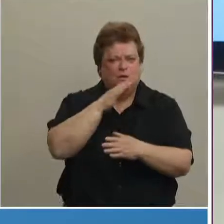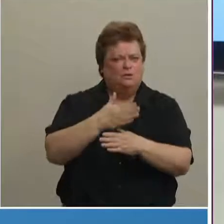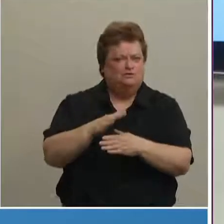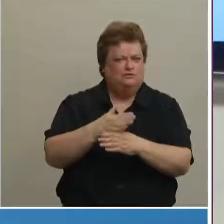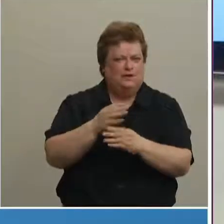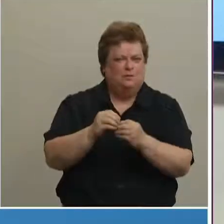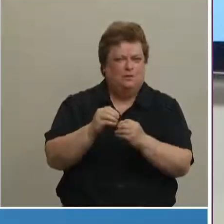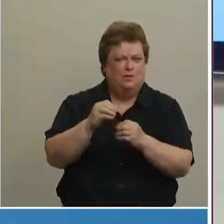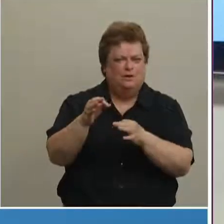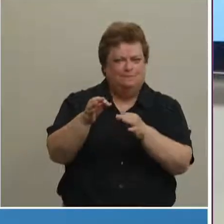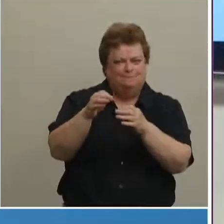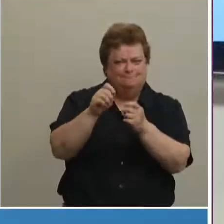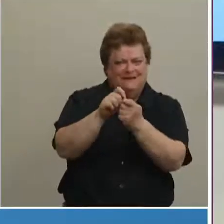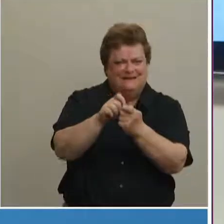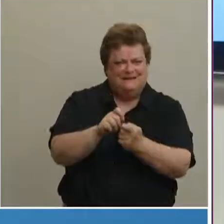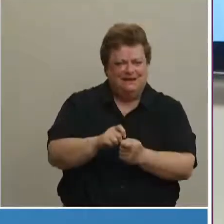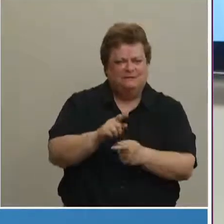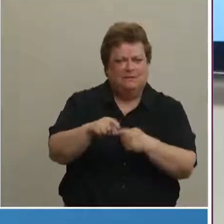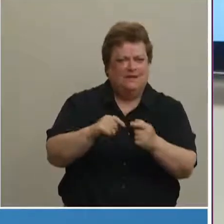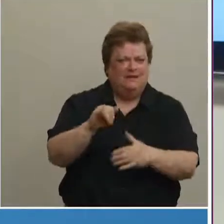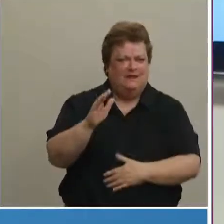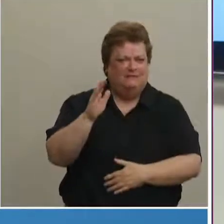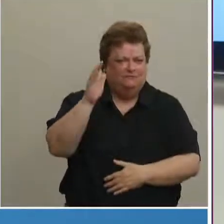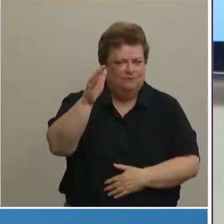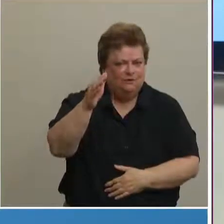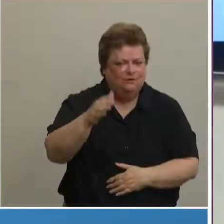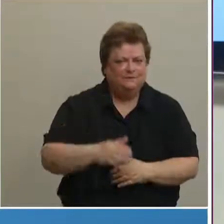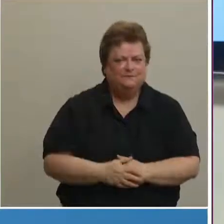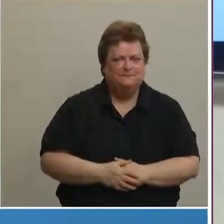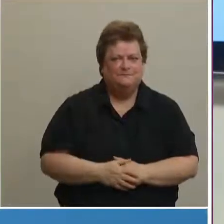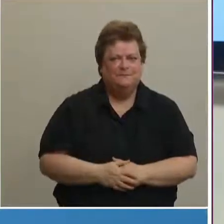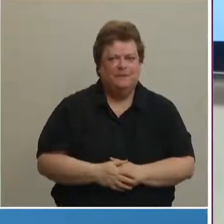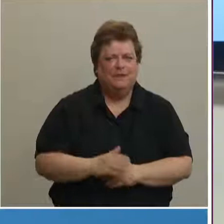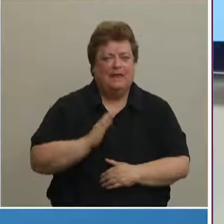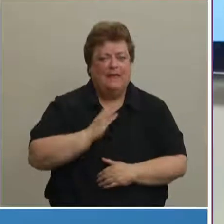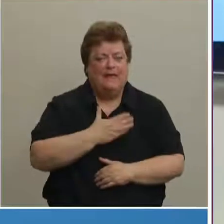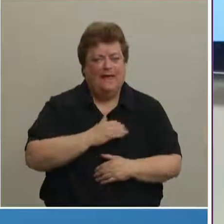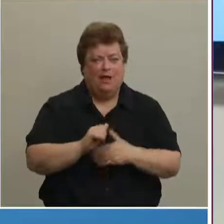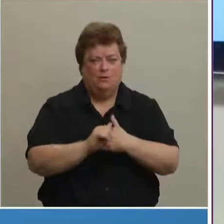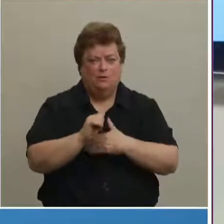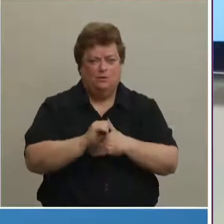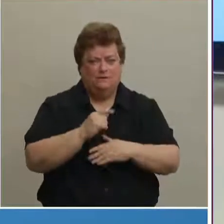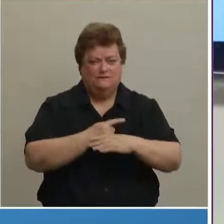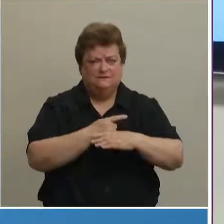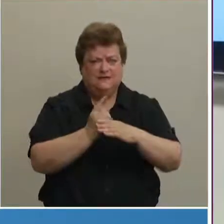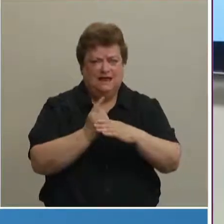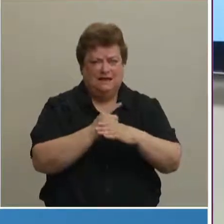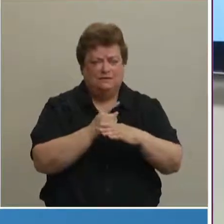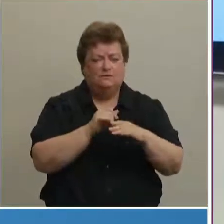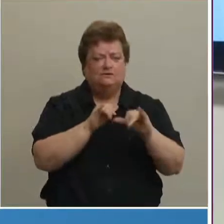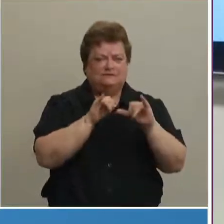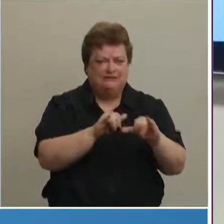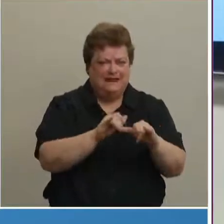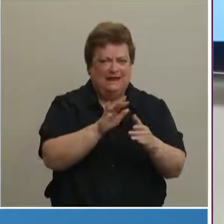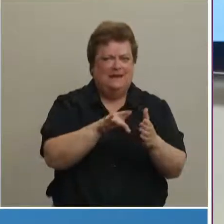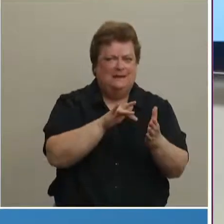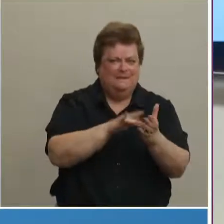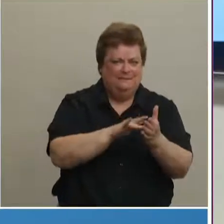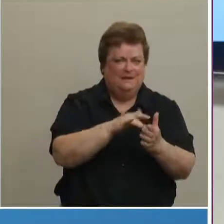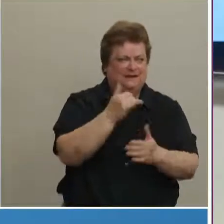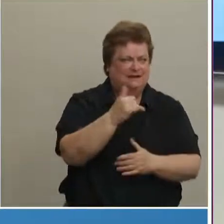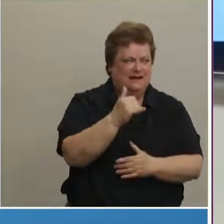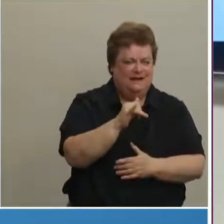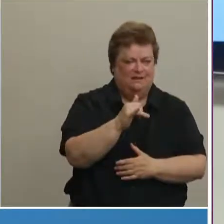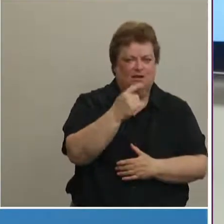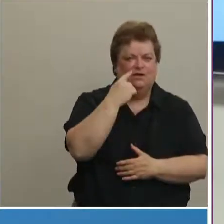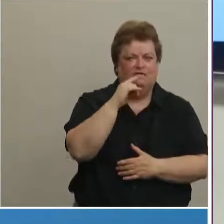details on this in the near future. Our COVID-19 risk dial will remain in the mid-yellow for